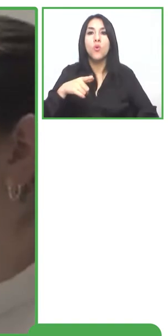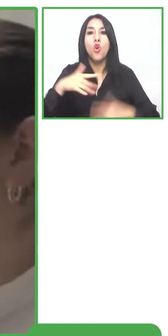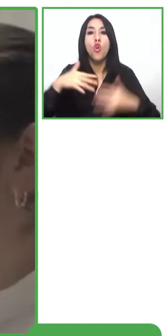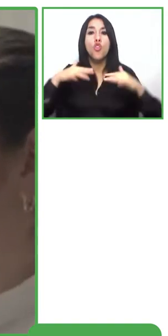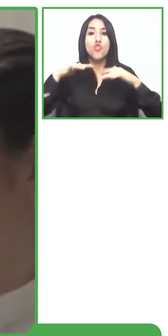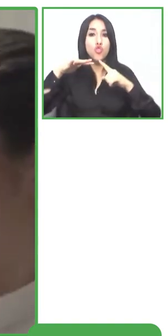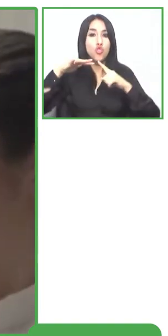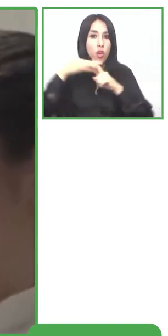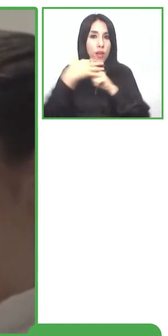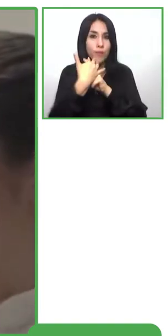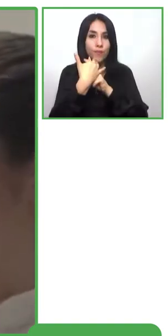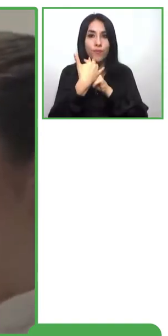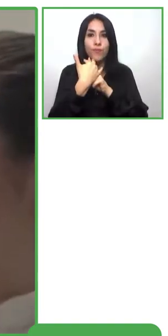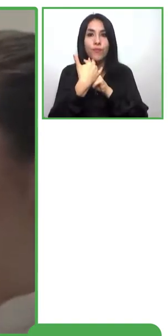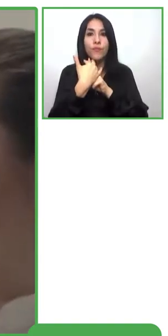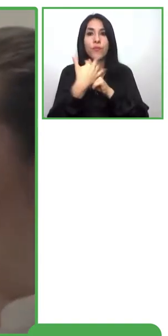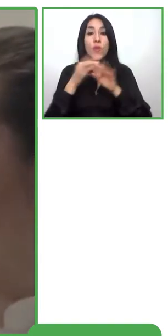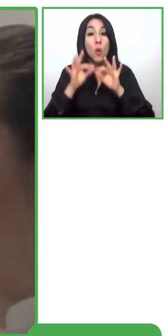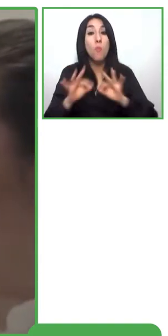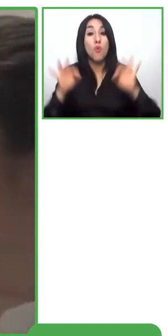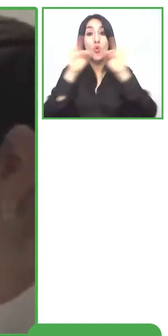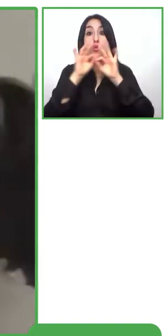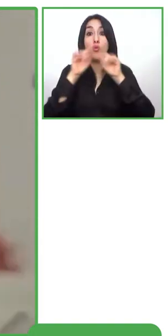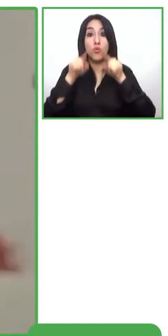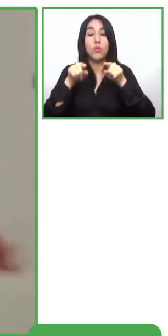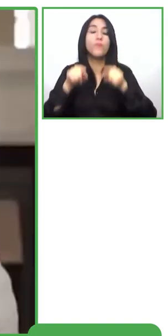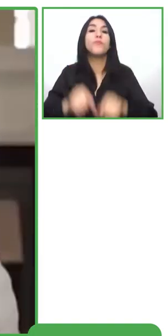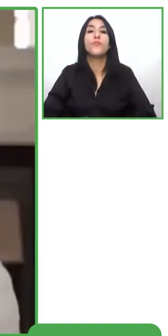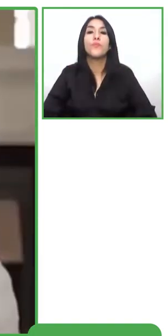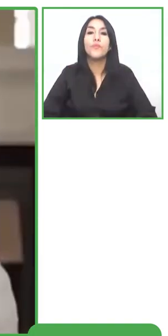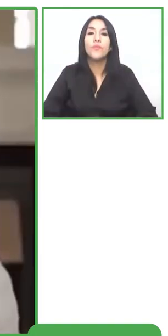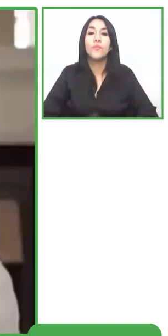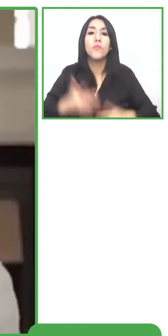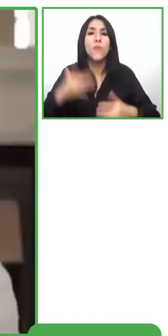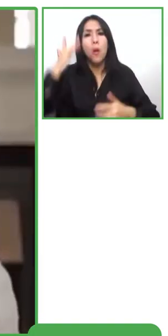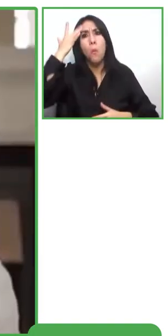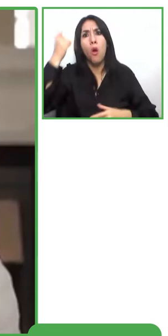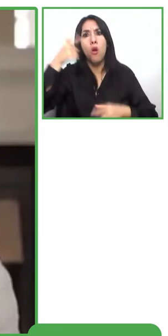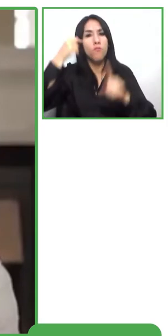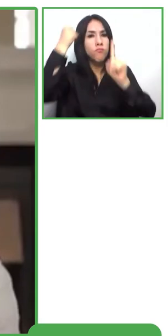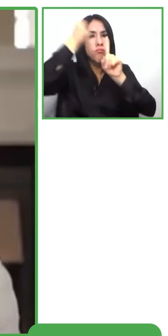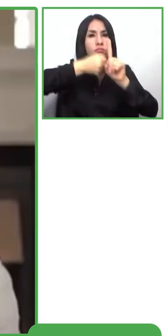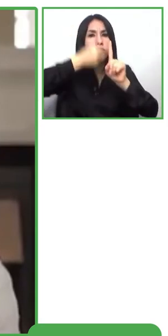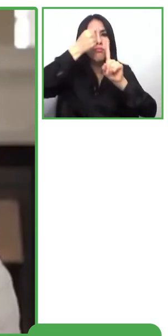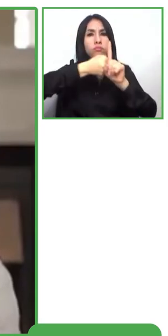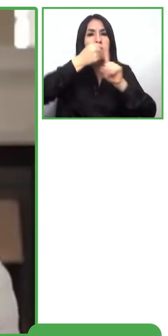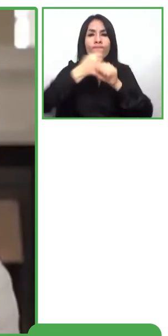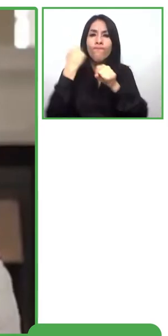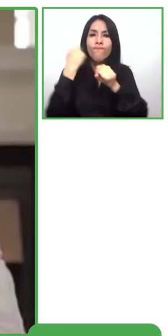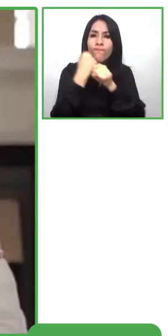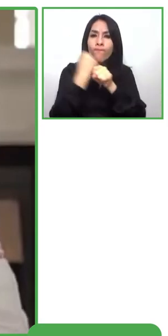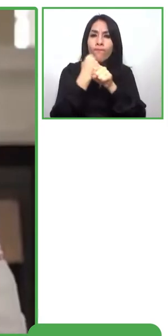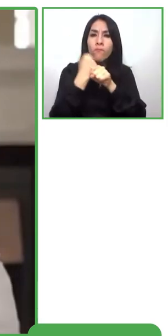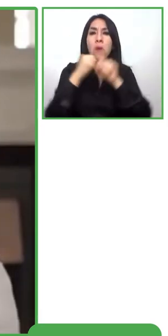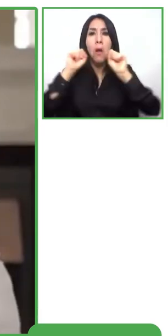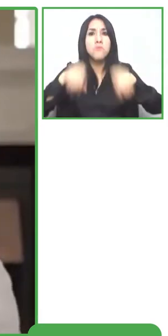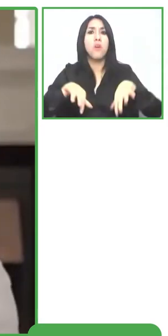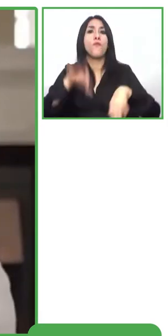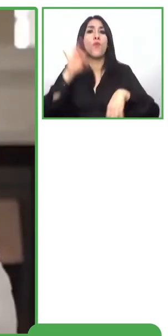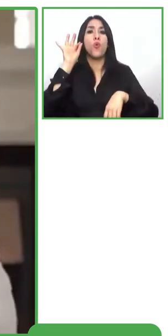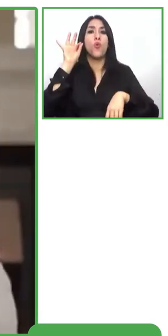universe, Santi universe. With effort and labor, everything is